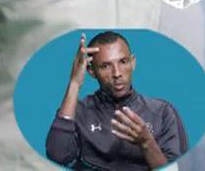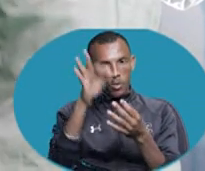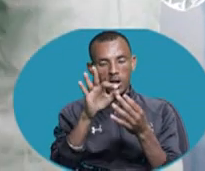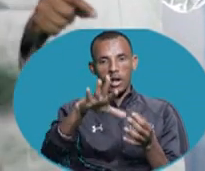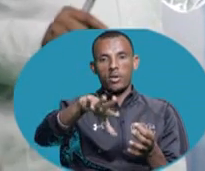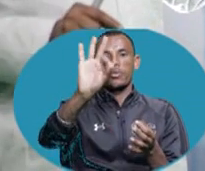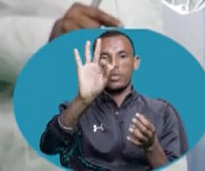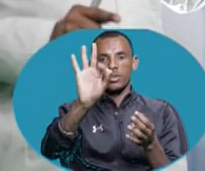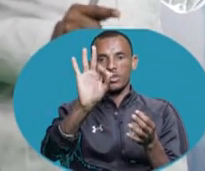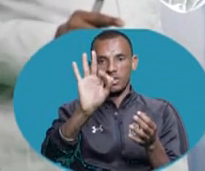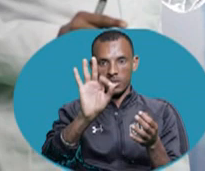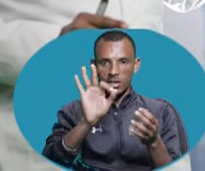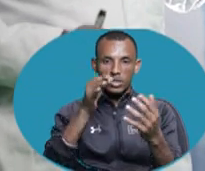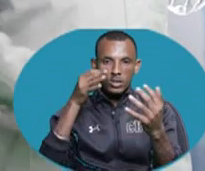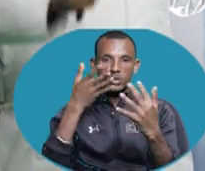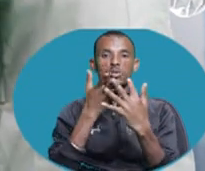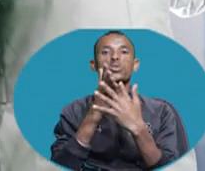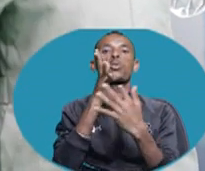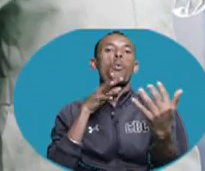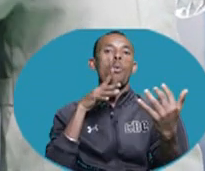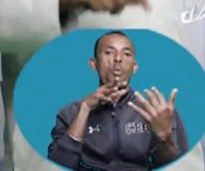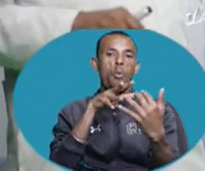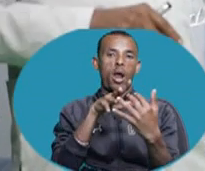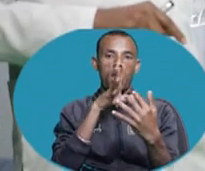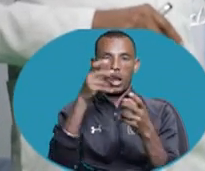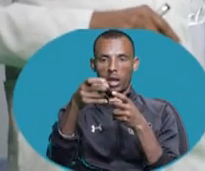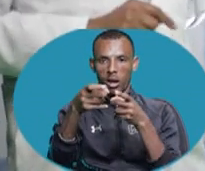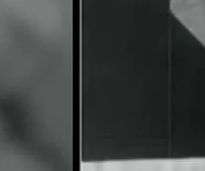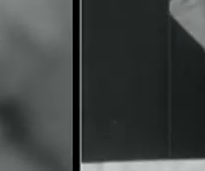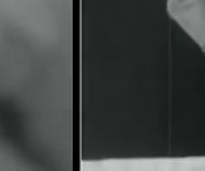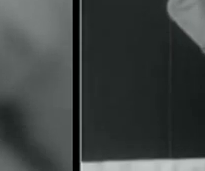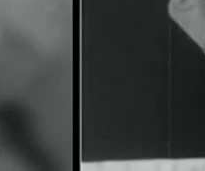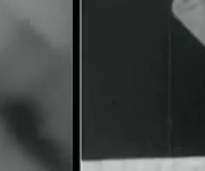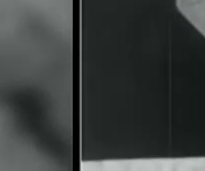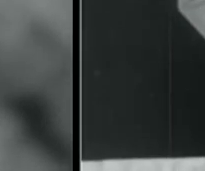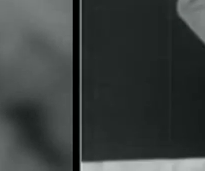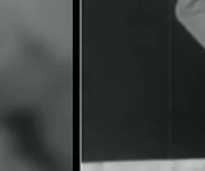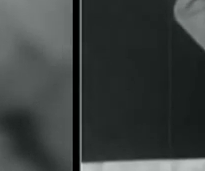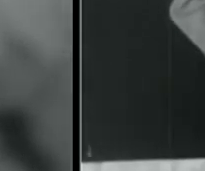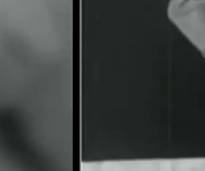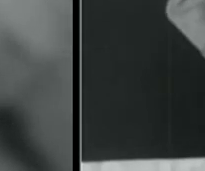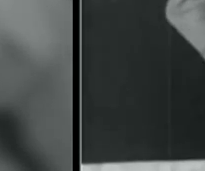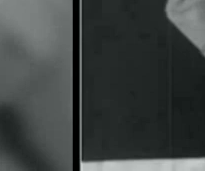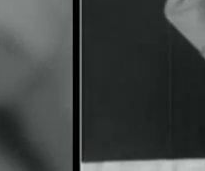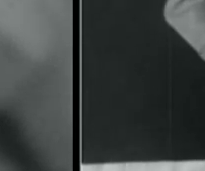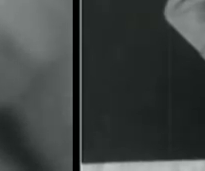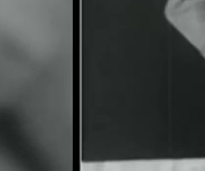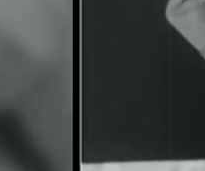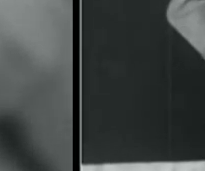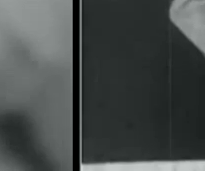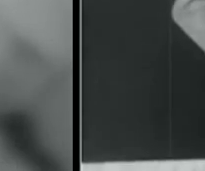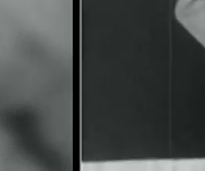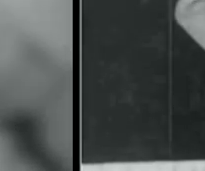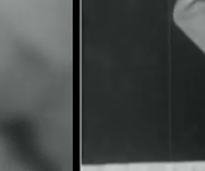war and conquest. This was the main aim of Benito Mussolini. Die Kundgebungen, mit denen